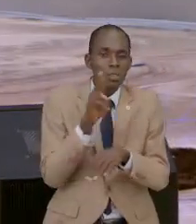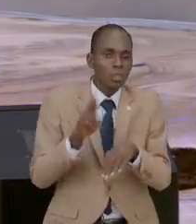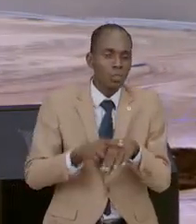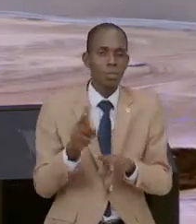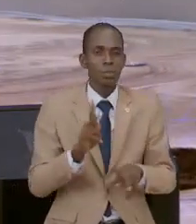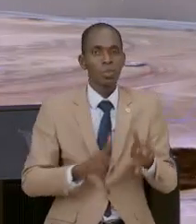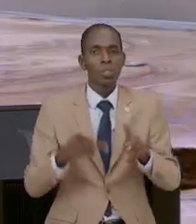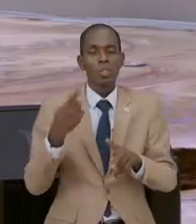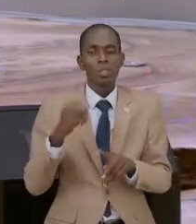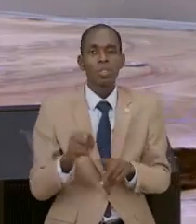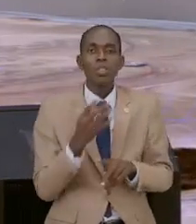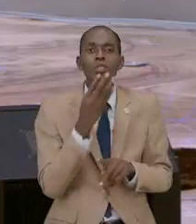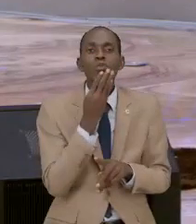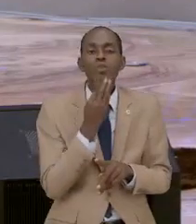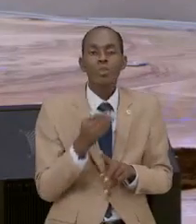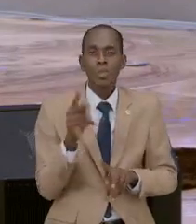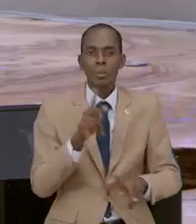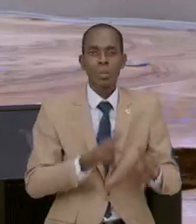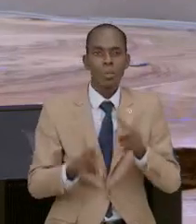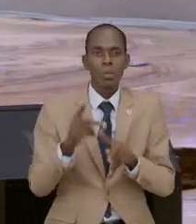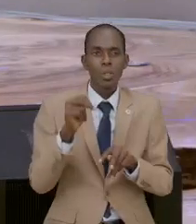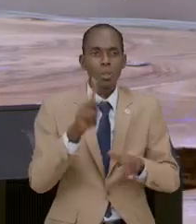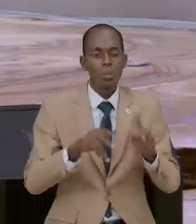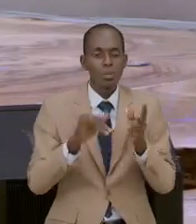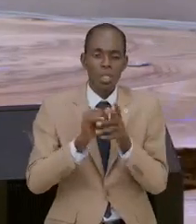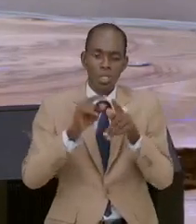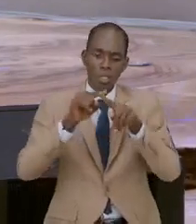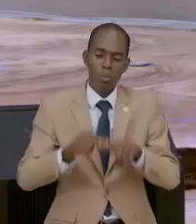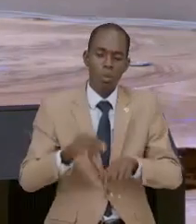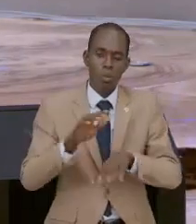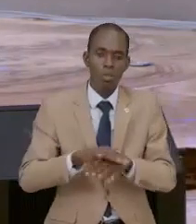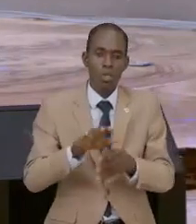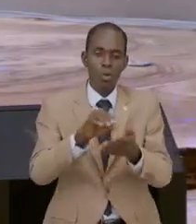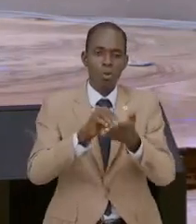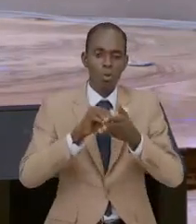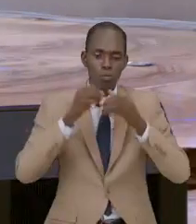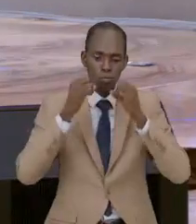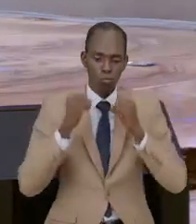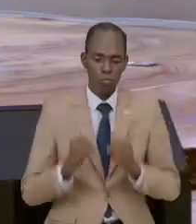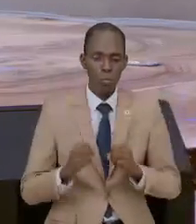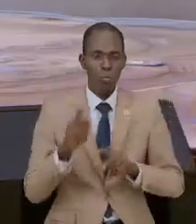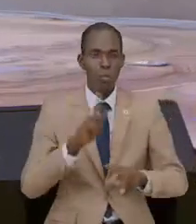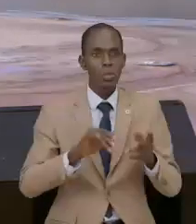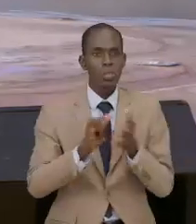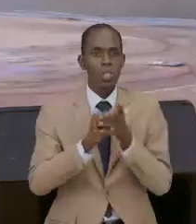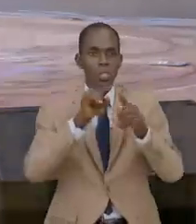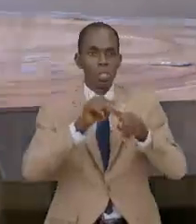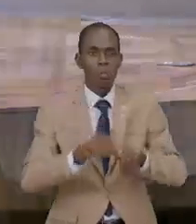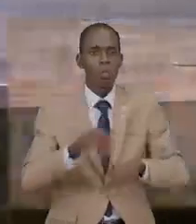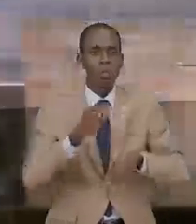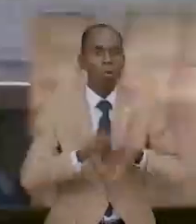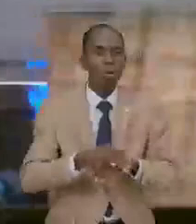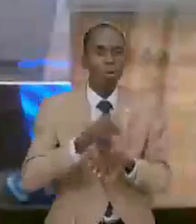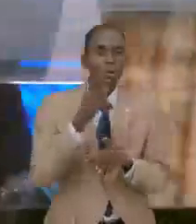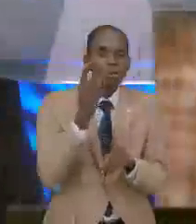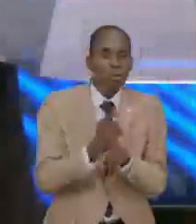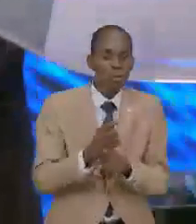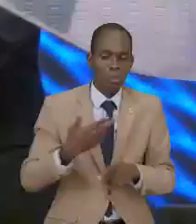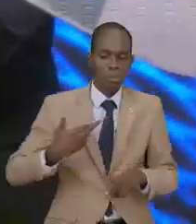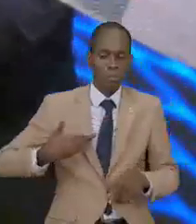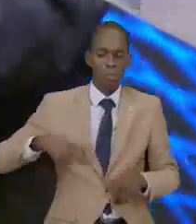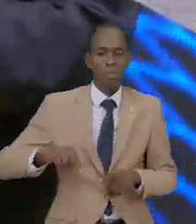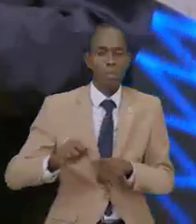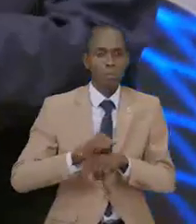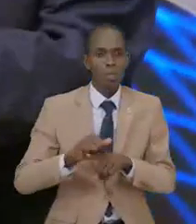Jewish people, the people that depend on their own strength, and the people that depend on just religion, on